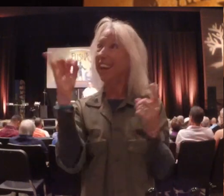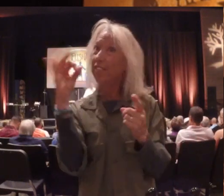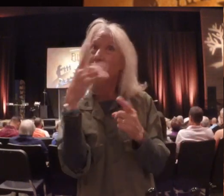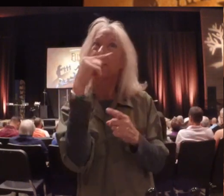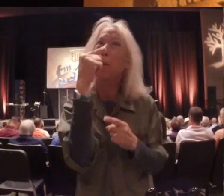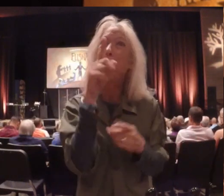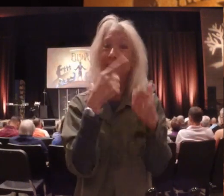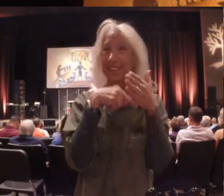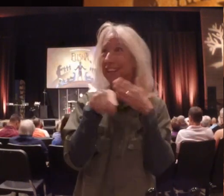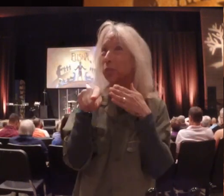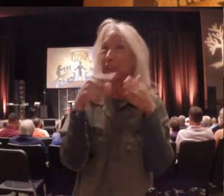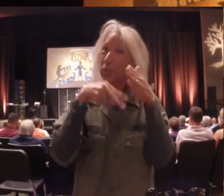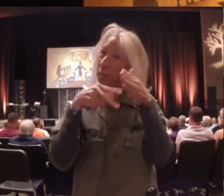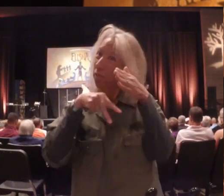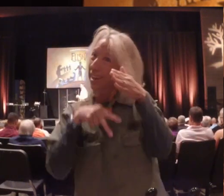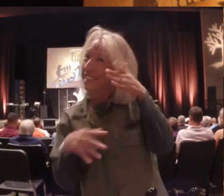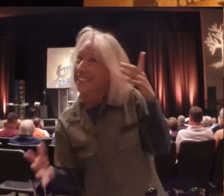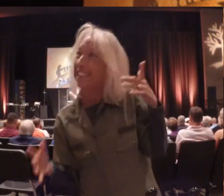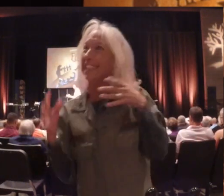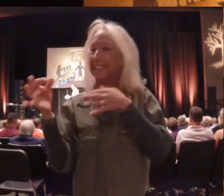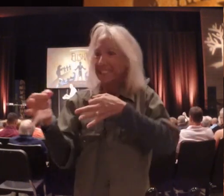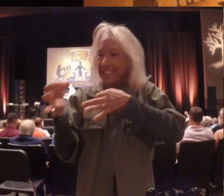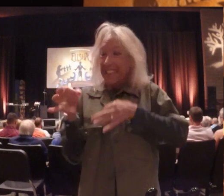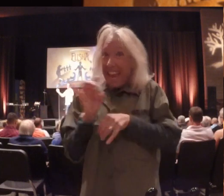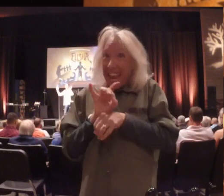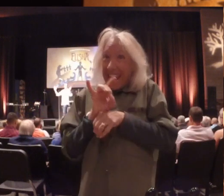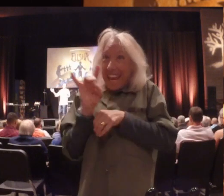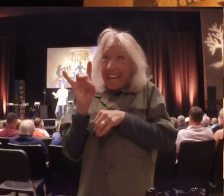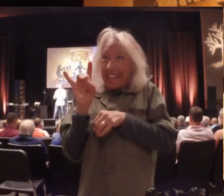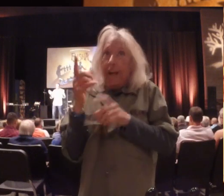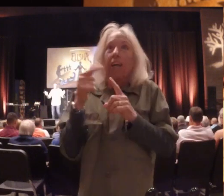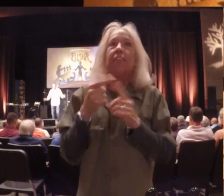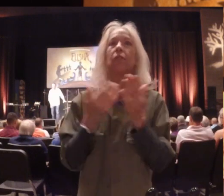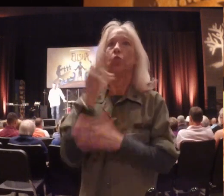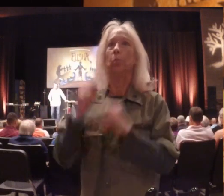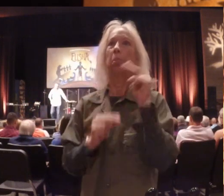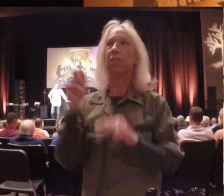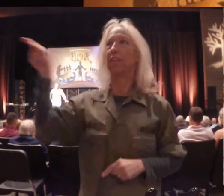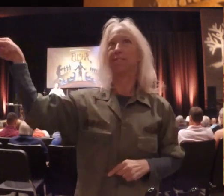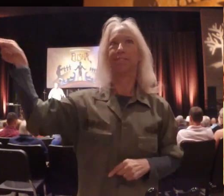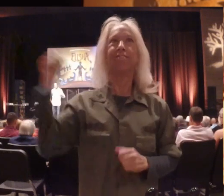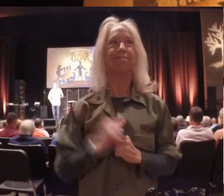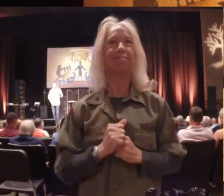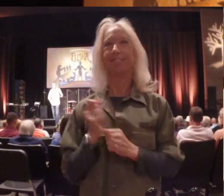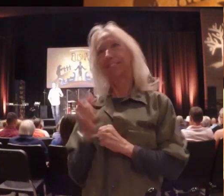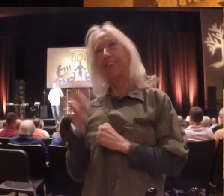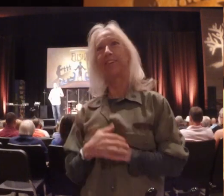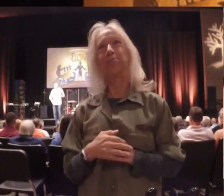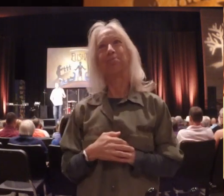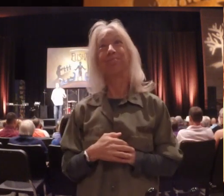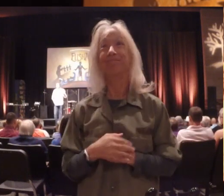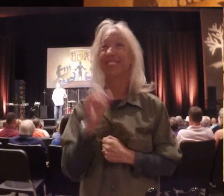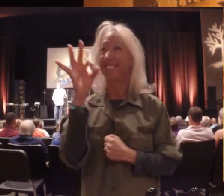But next week and the week after that, and until we get in the building, how's that? That's not that long. We'll make it there. Listen,